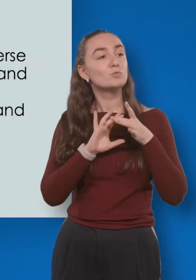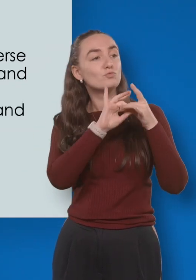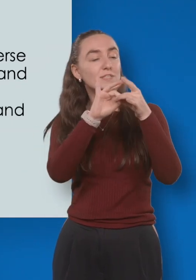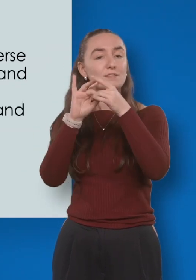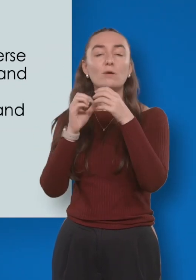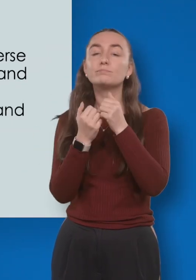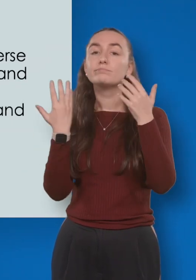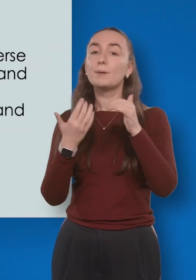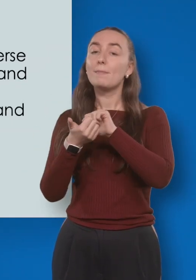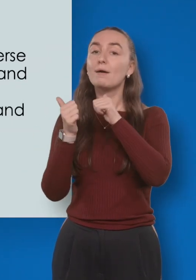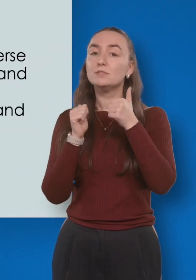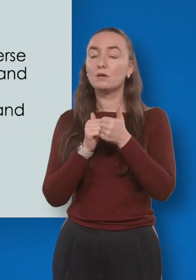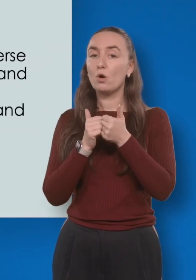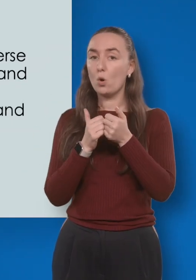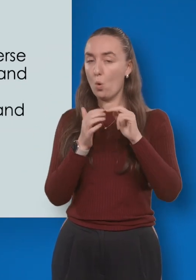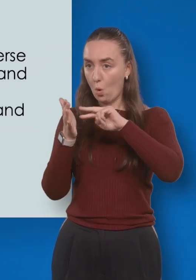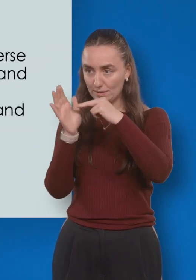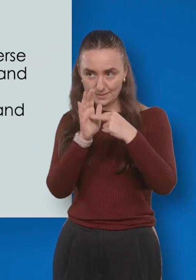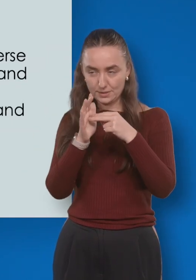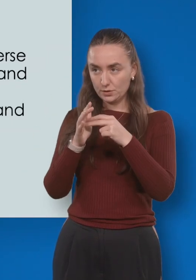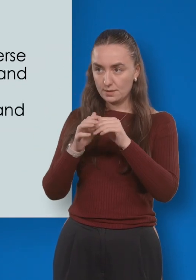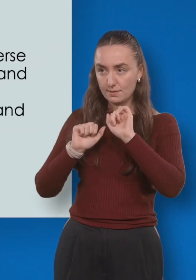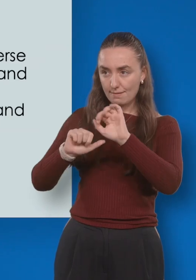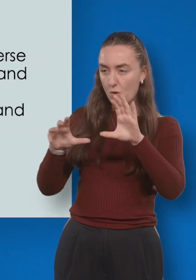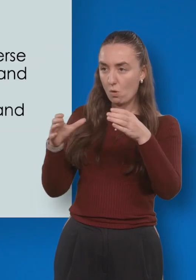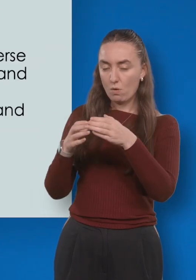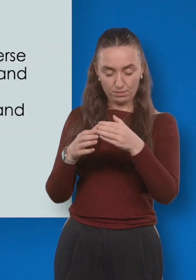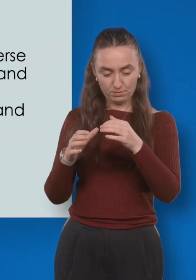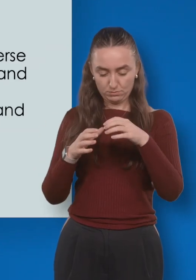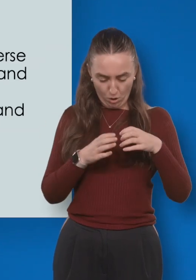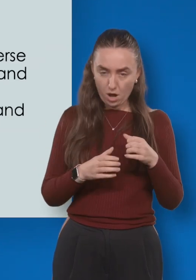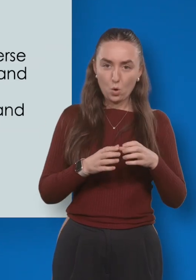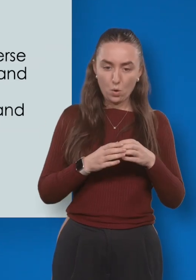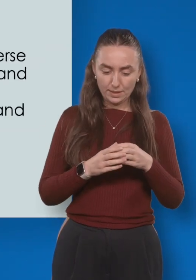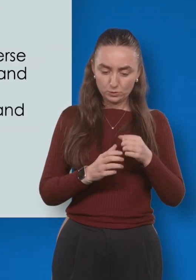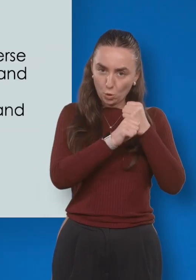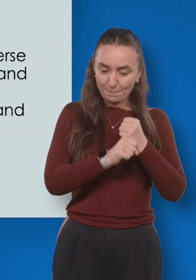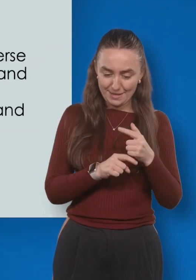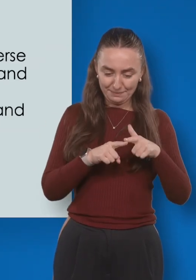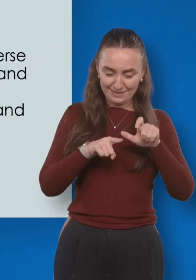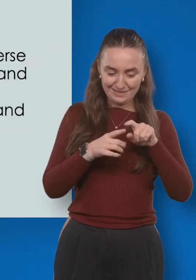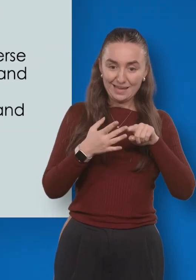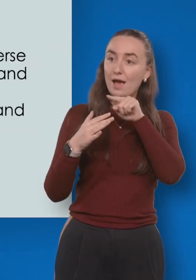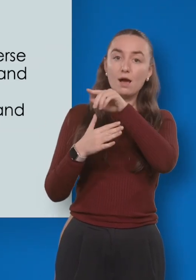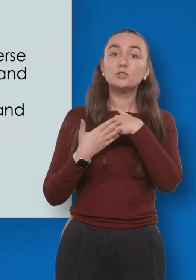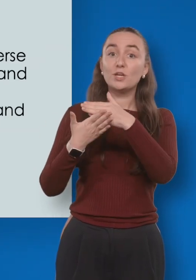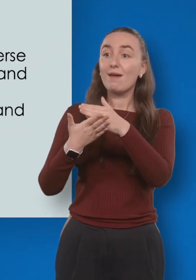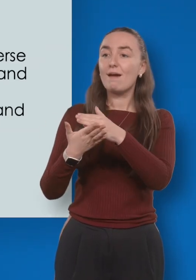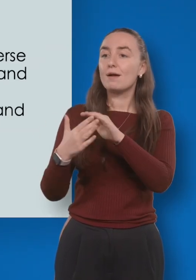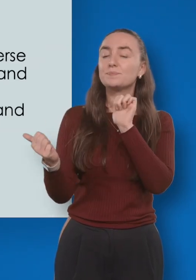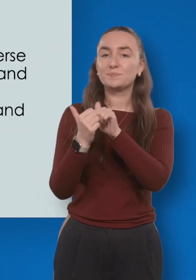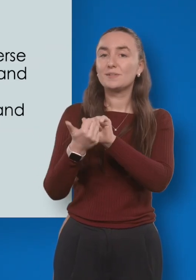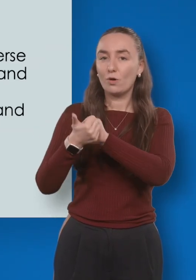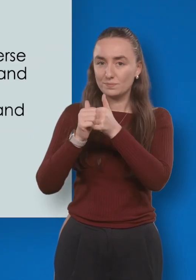partner organisations who share the caucus commitment to EDI. And so we work collaboratively in partnership to